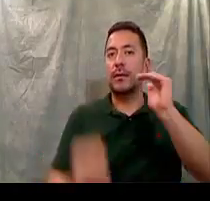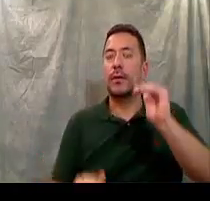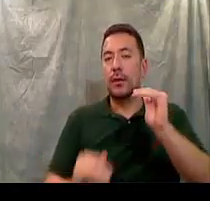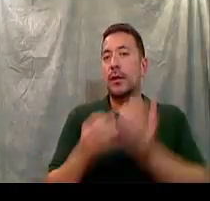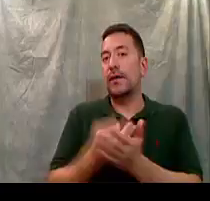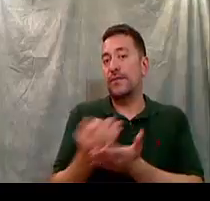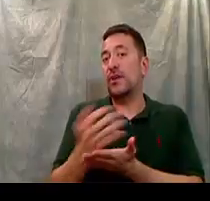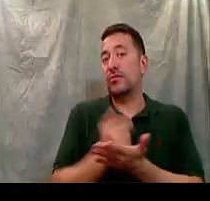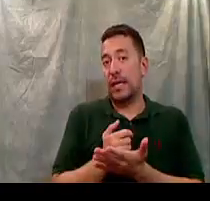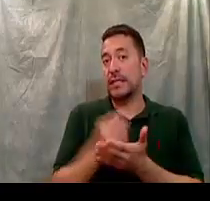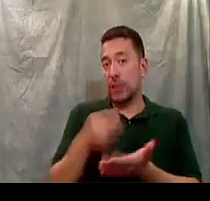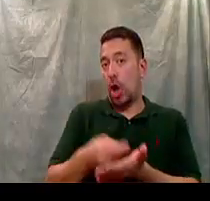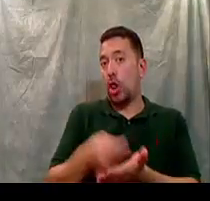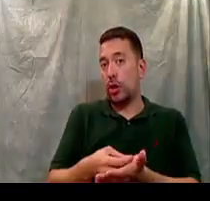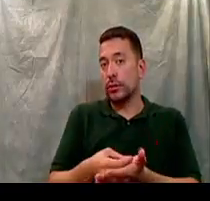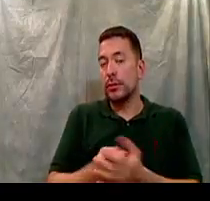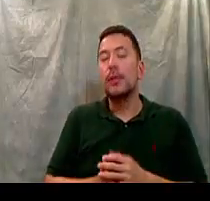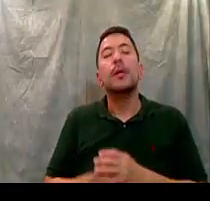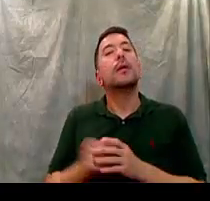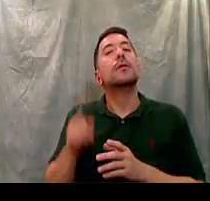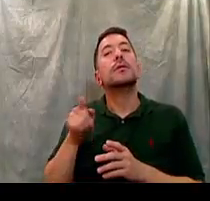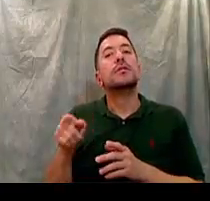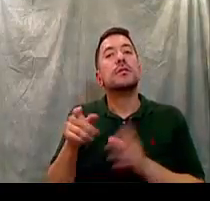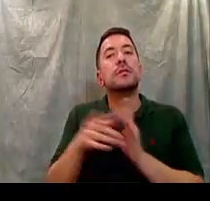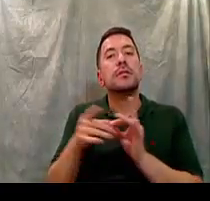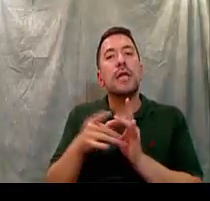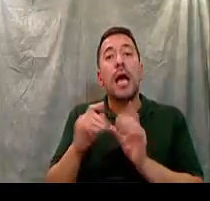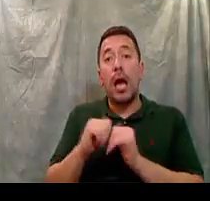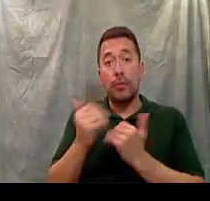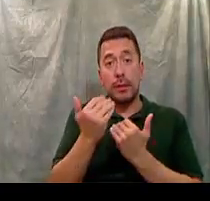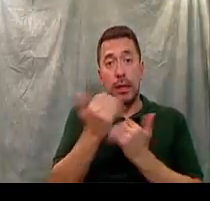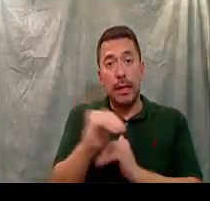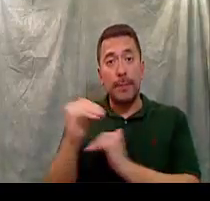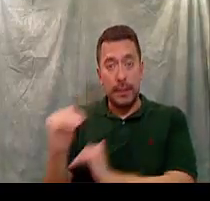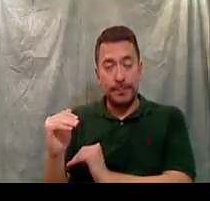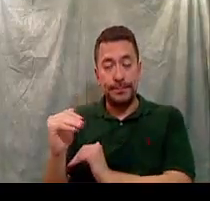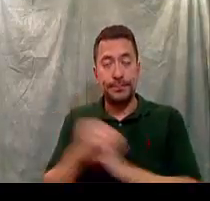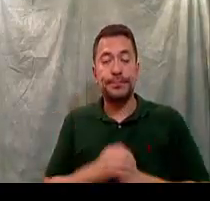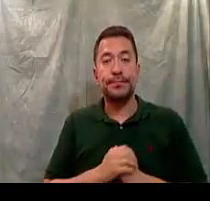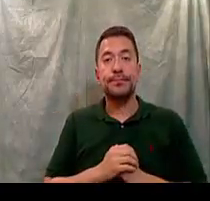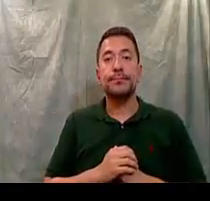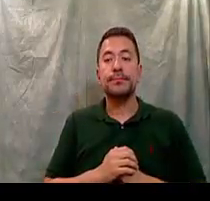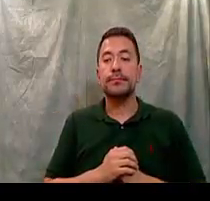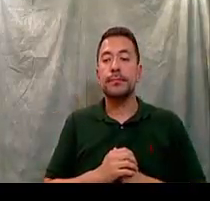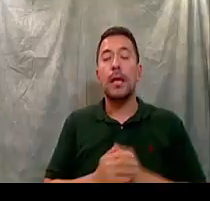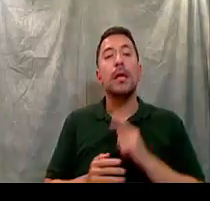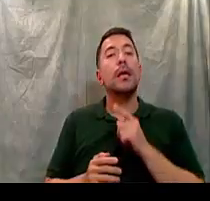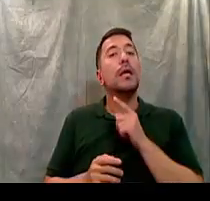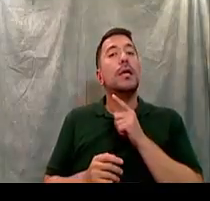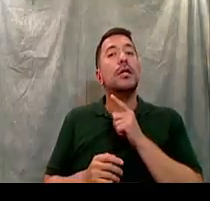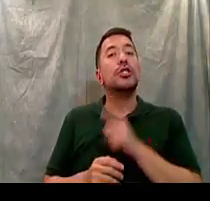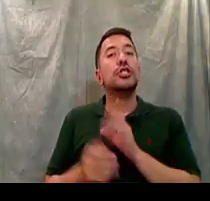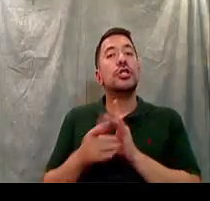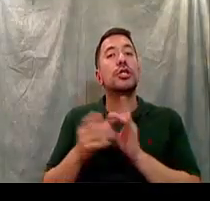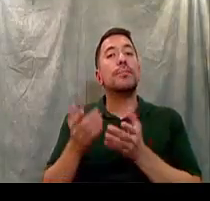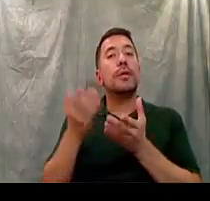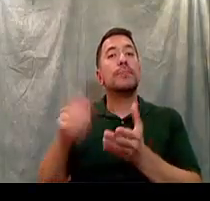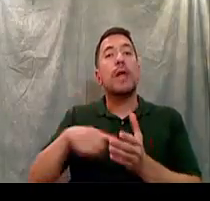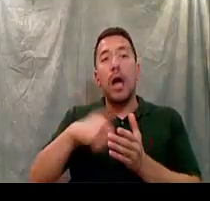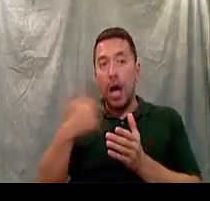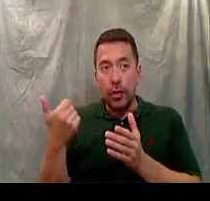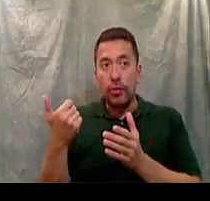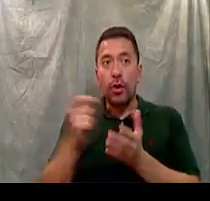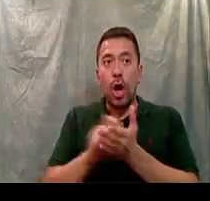fundraising dollars, right? So she's also telling us a little bit about the limitations, and then she uses another author, Henderson